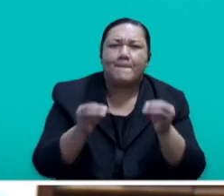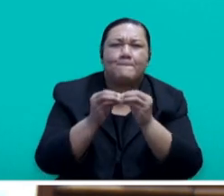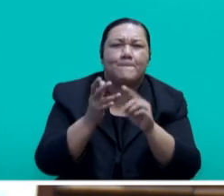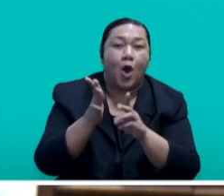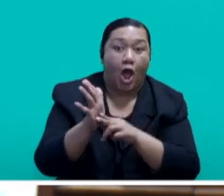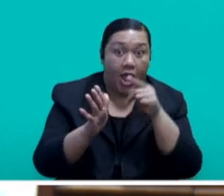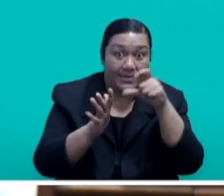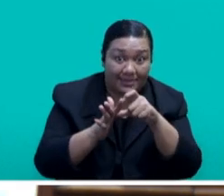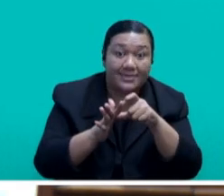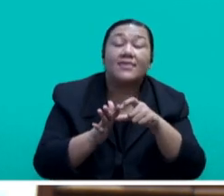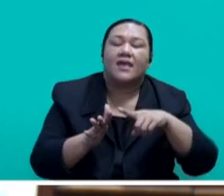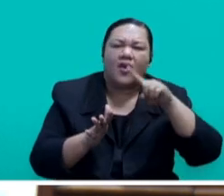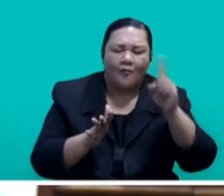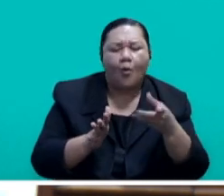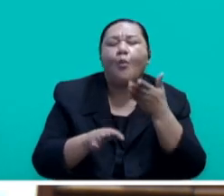certain number of years.